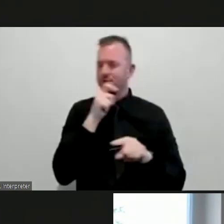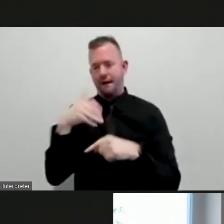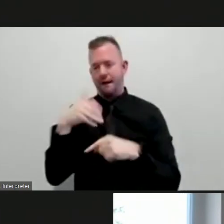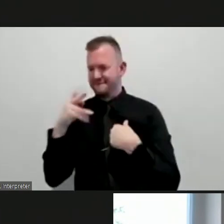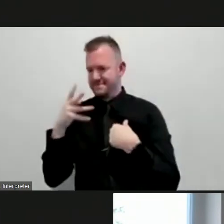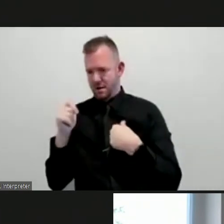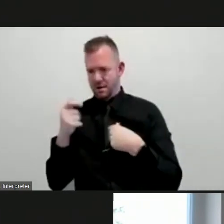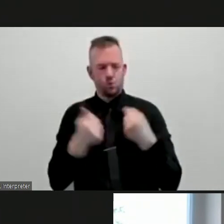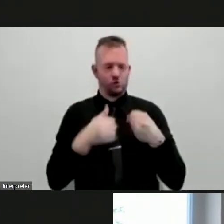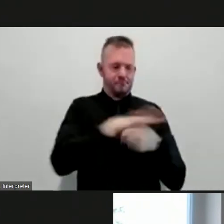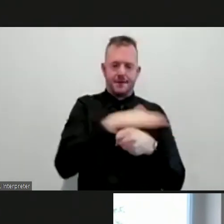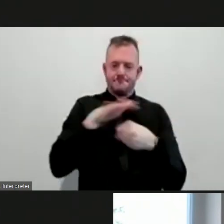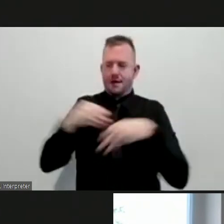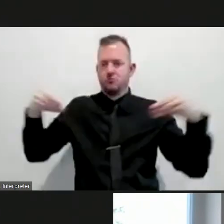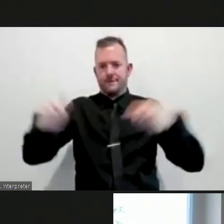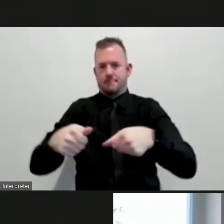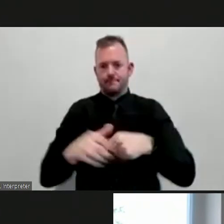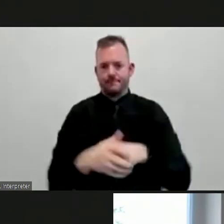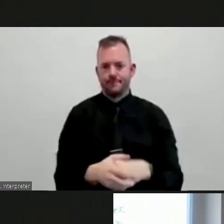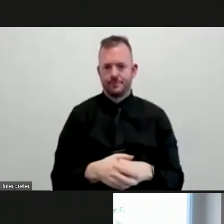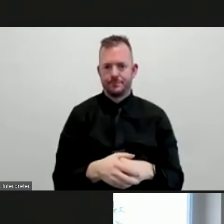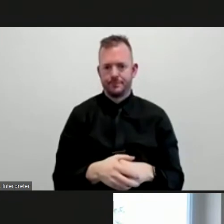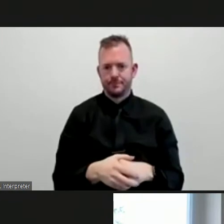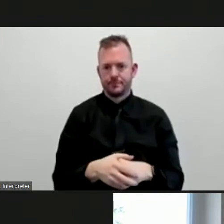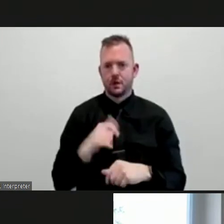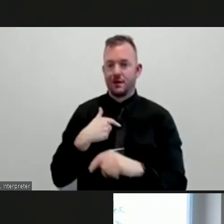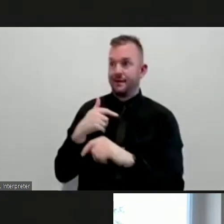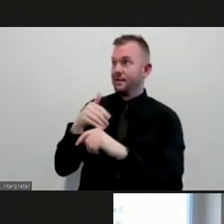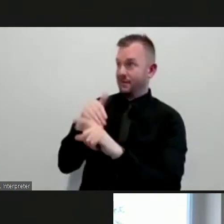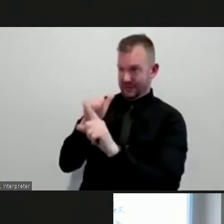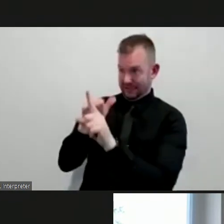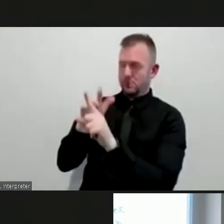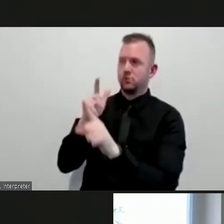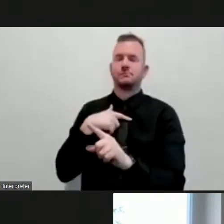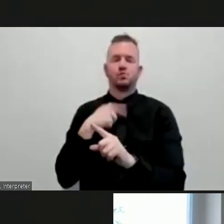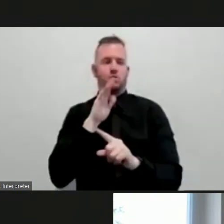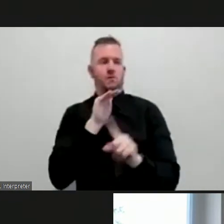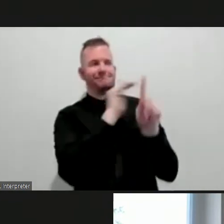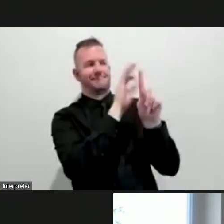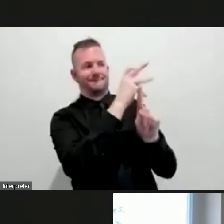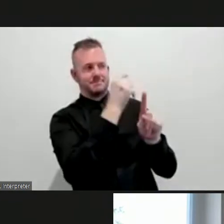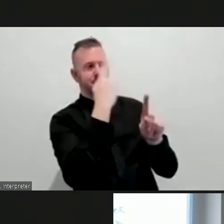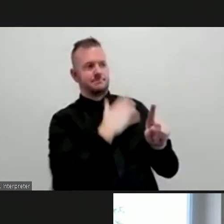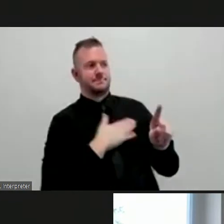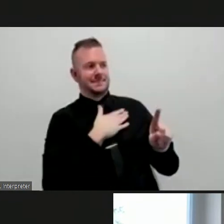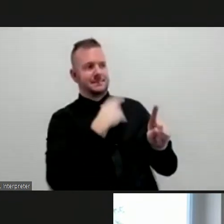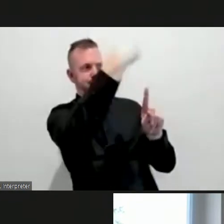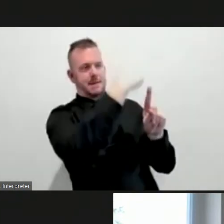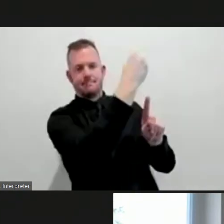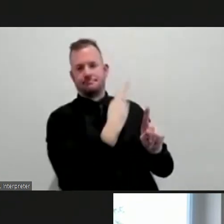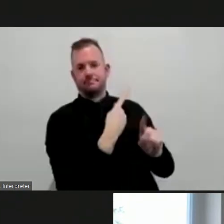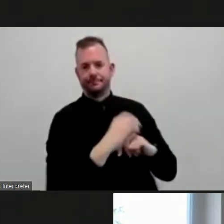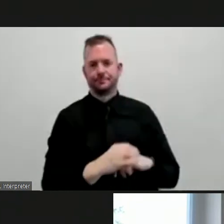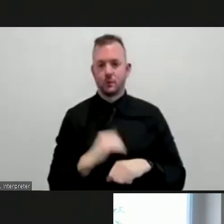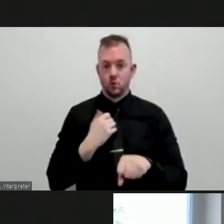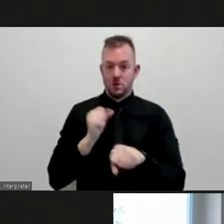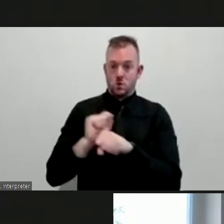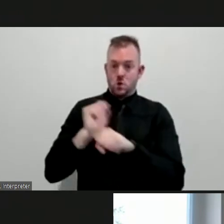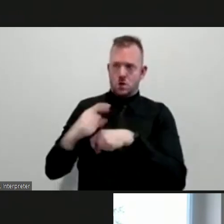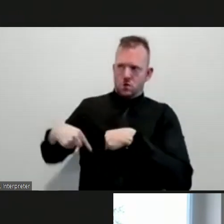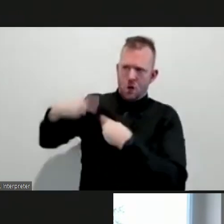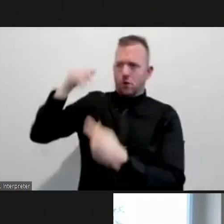whole. But the work that they've done, in advance on that, out of the kindness